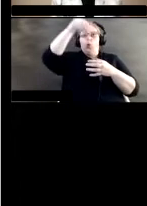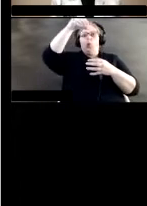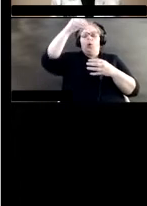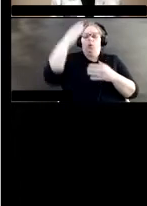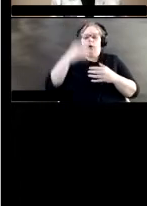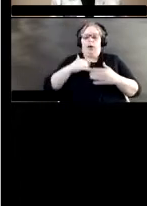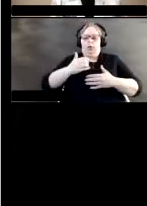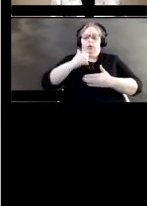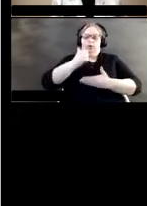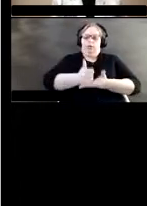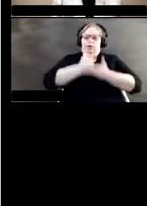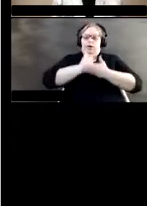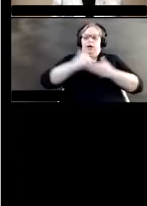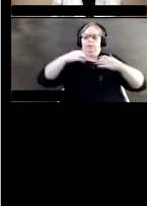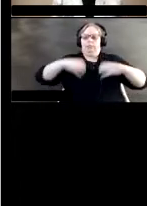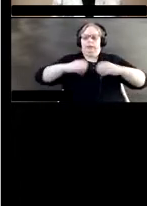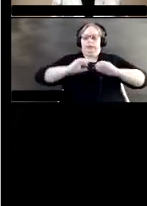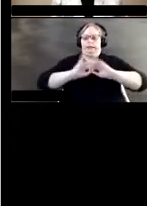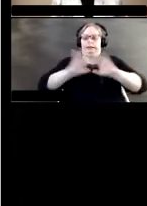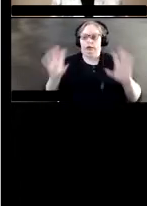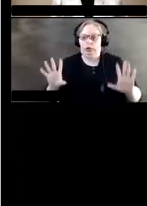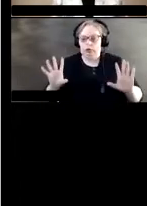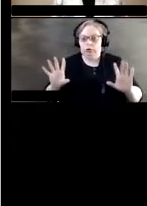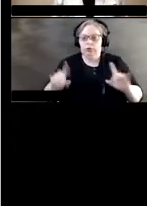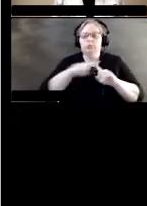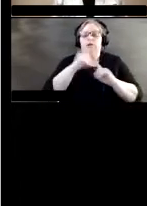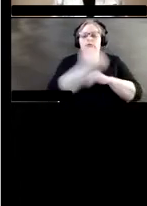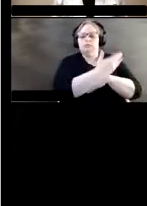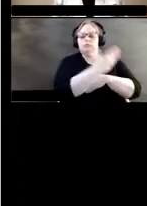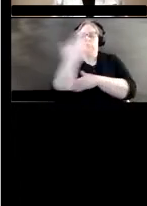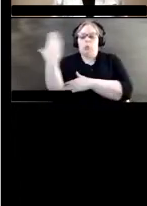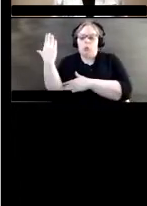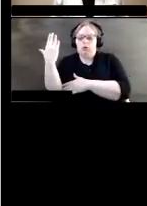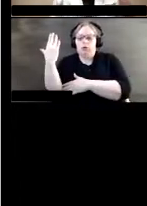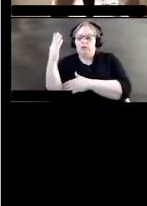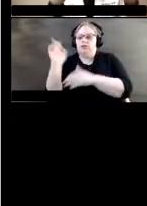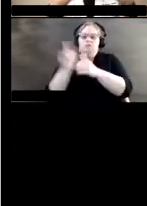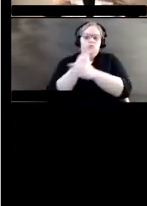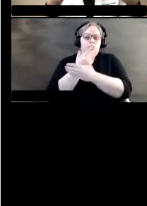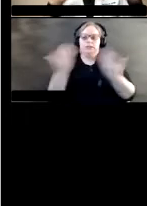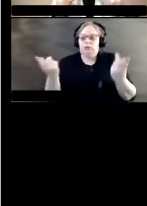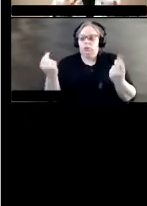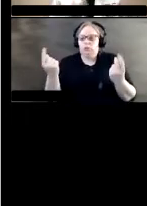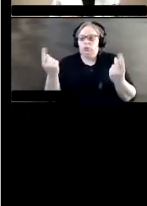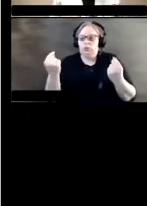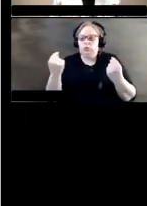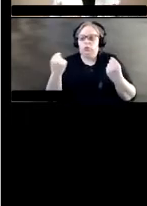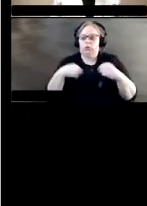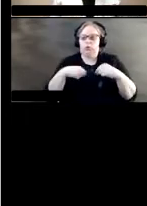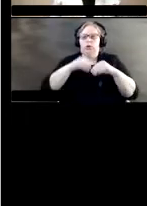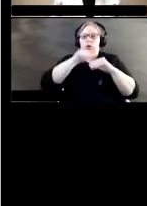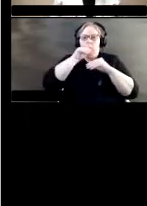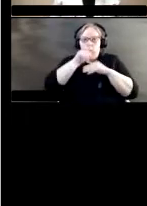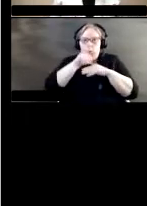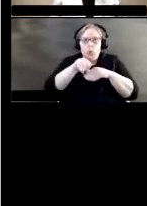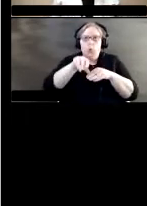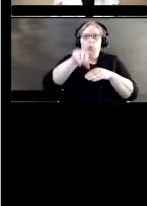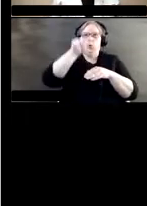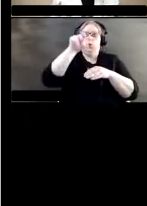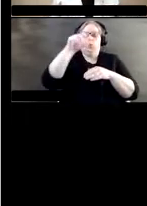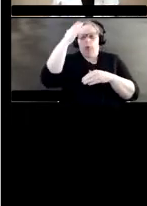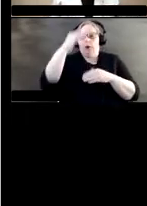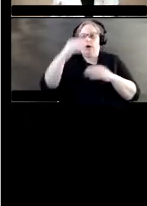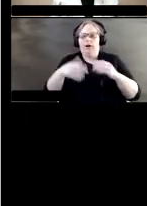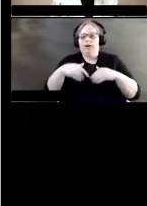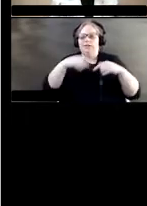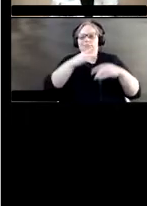also use them first thing in the morning because they feel like they've had more nasal drip and because of more